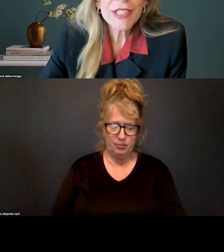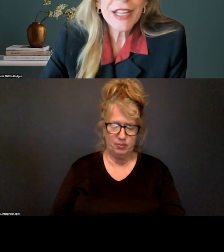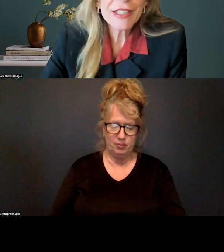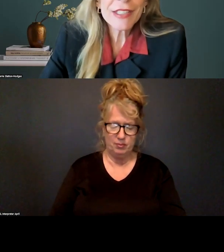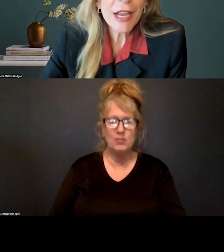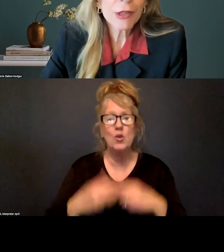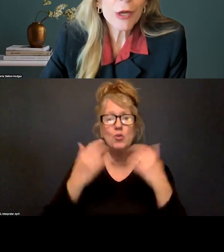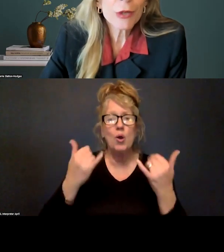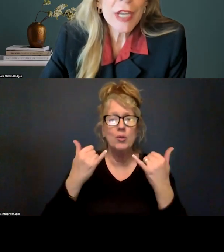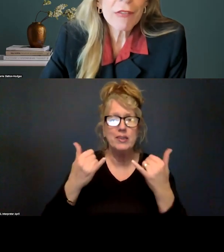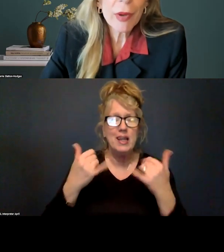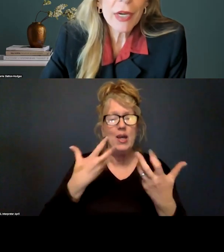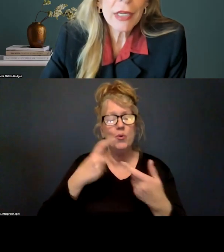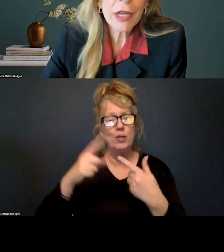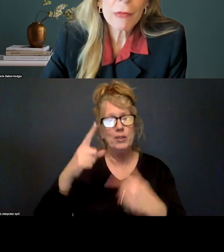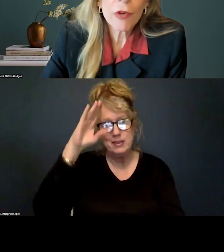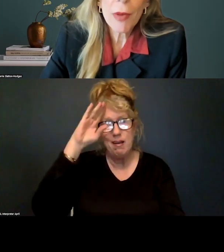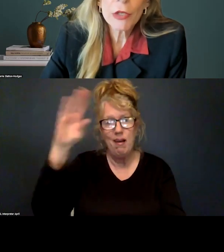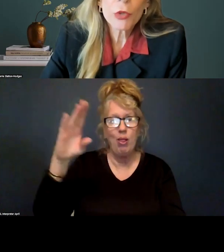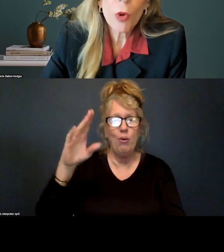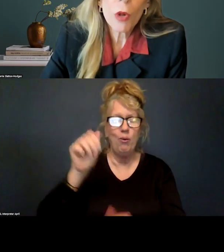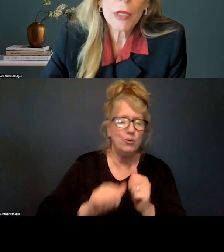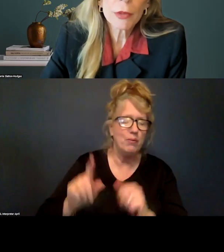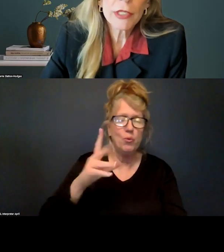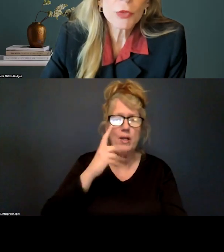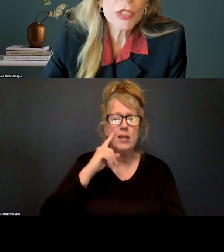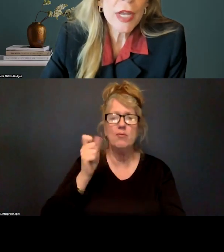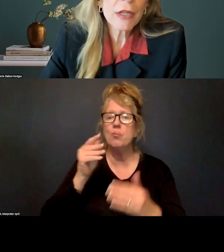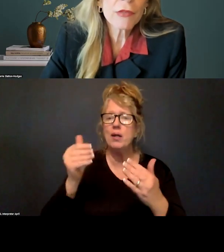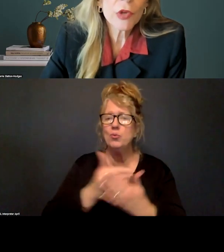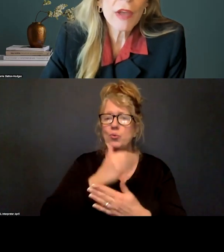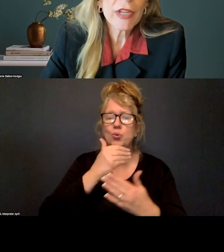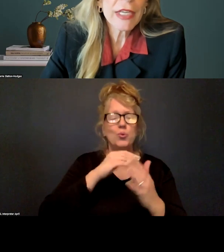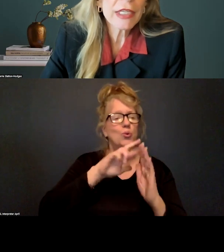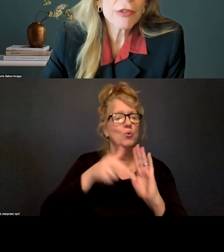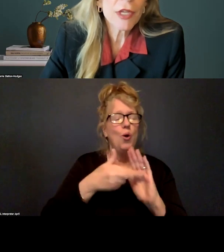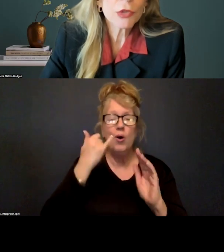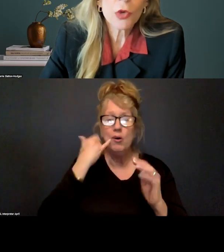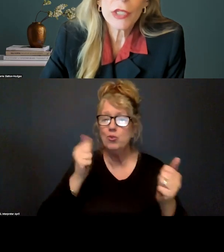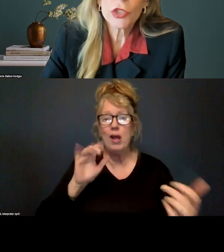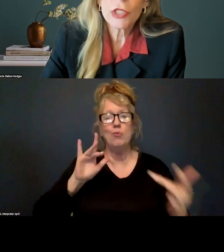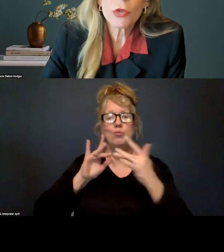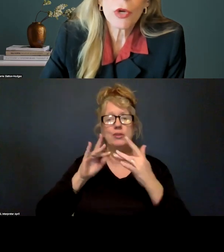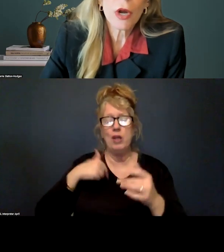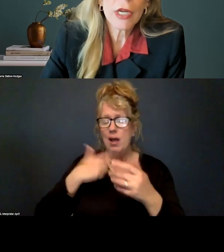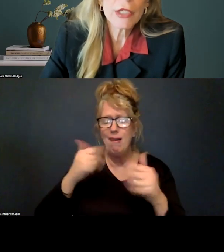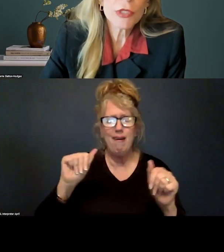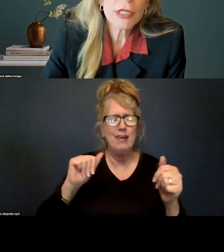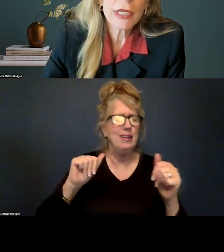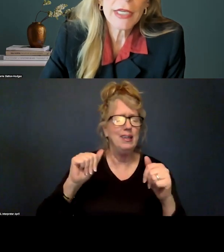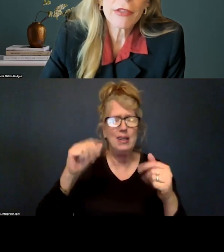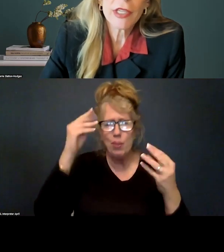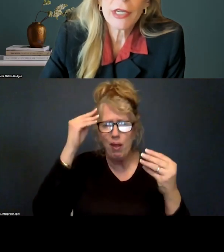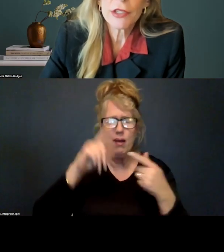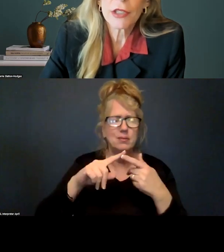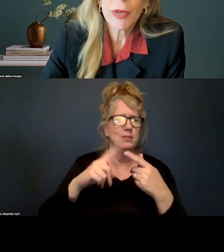here today to say hello to everybody from my new role, and please reach out if you have any thoughts or questions or are interested